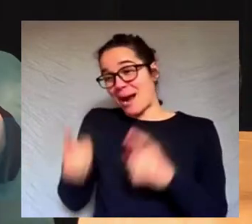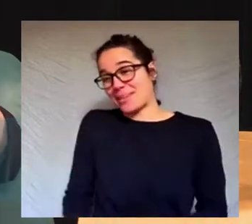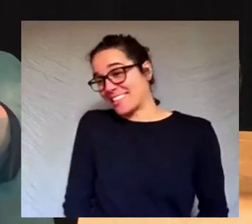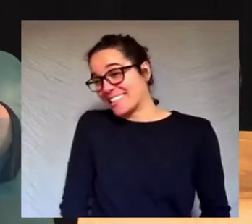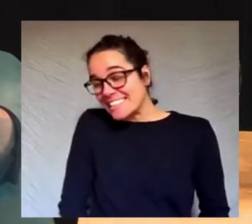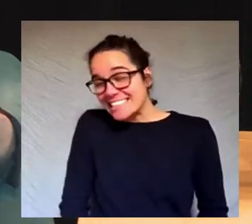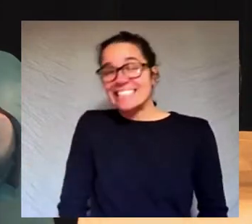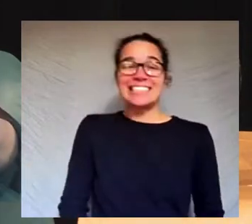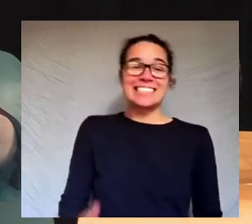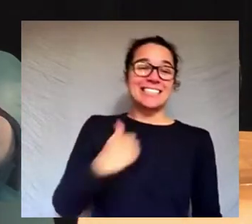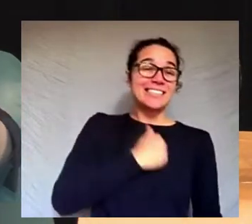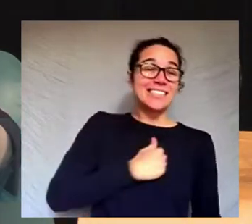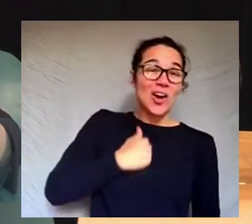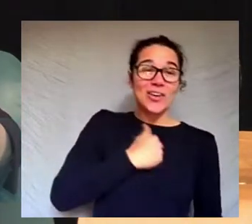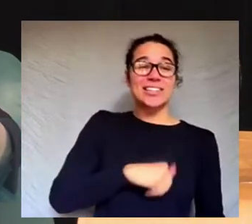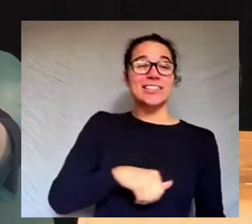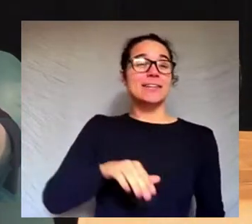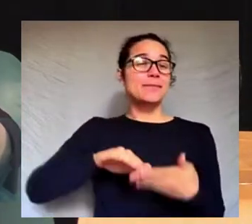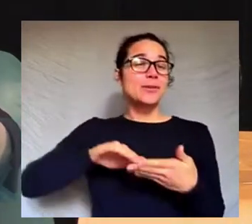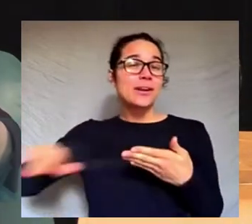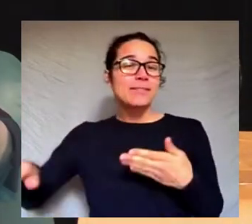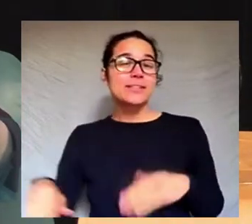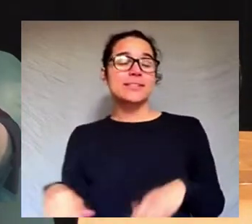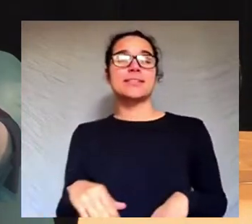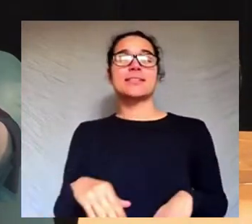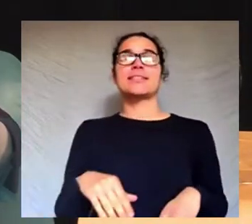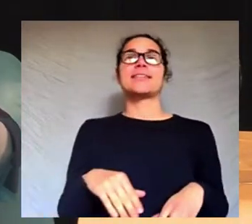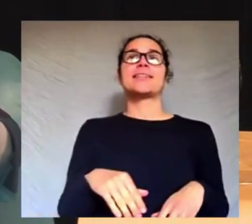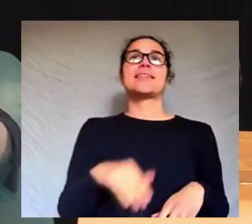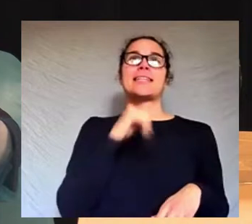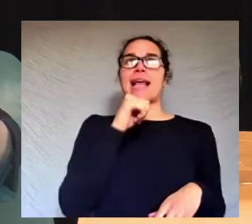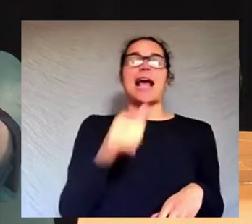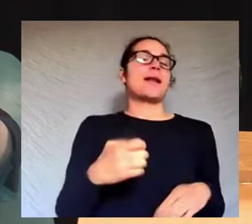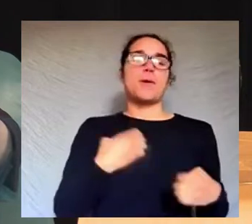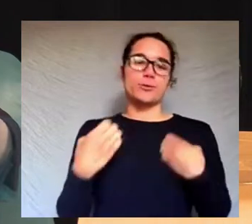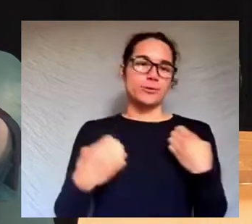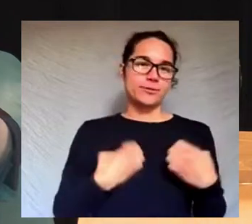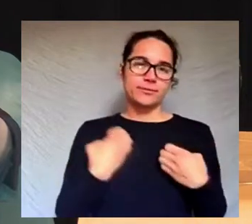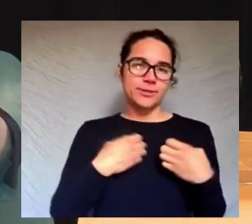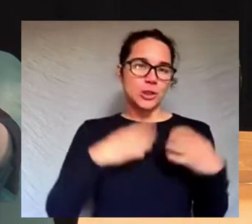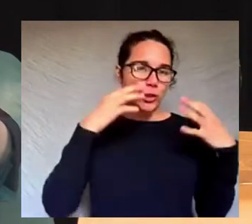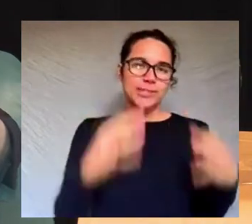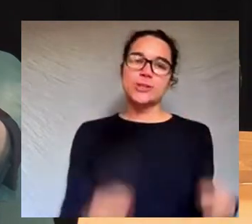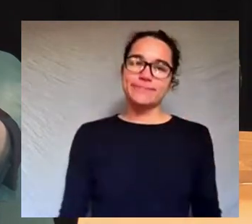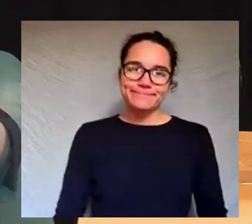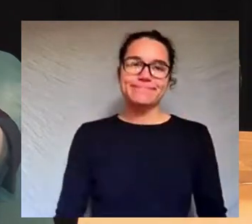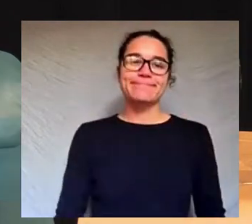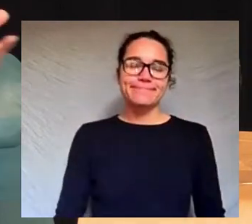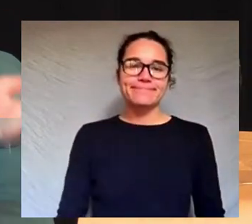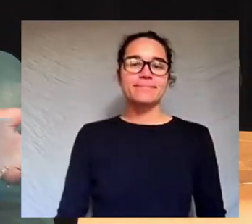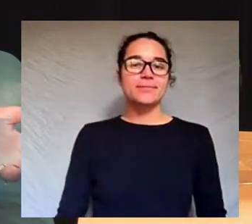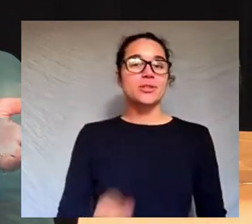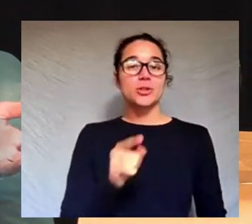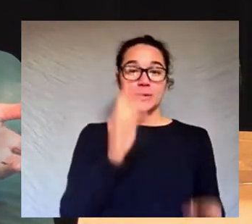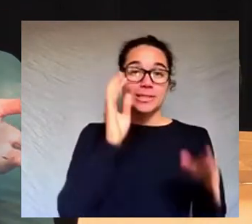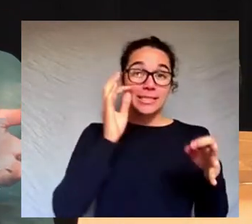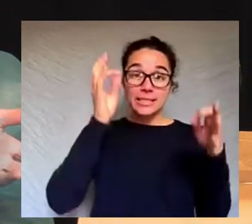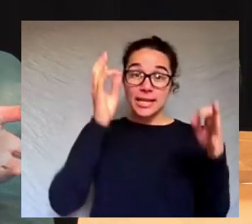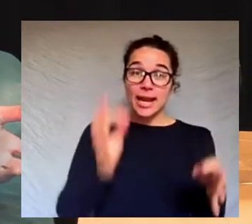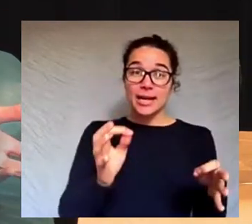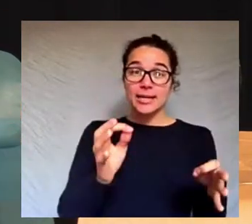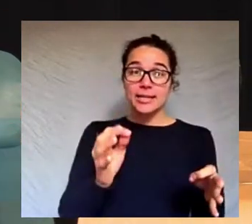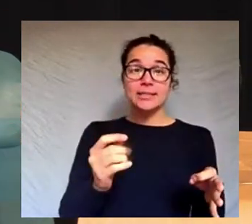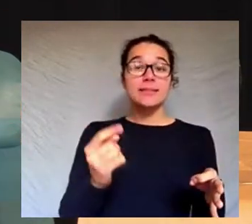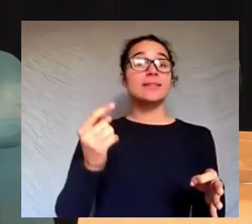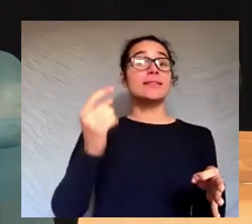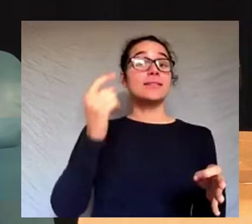Sorry, you know, forgiveness and apology are not emotions, they're decisions. You decide to acknowledge that you were